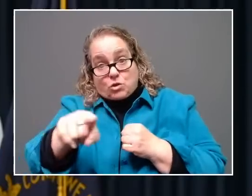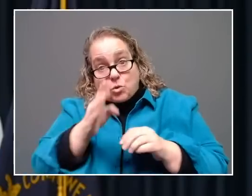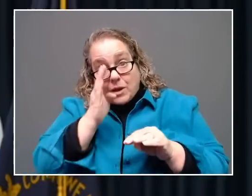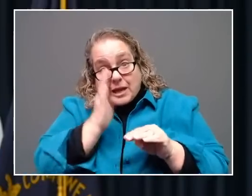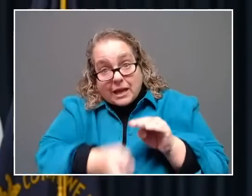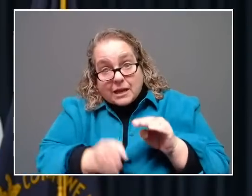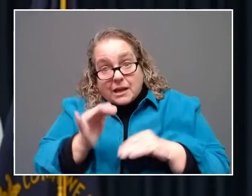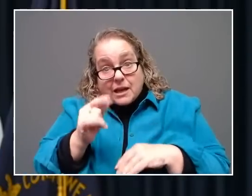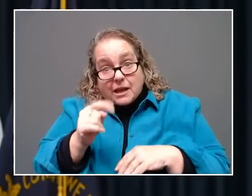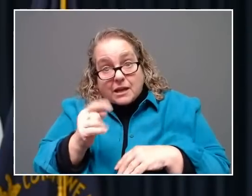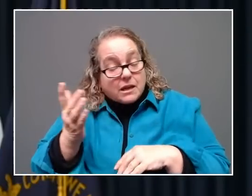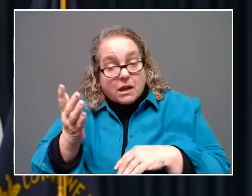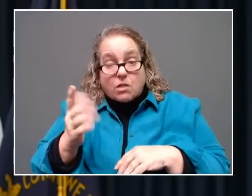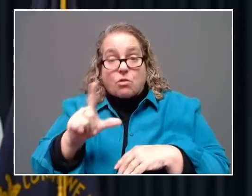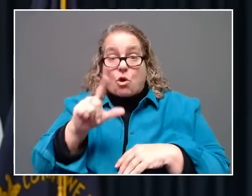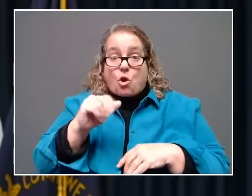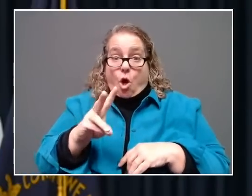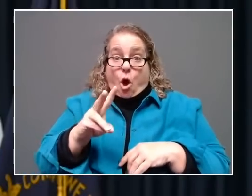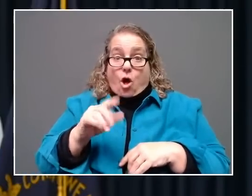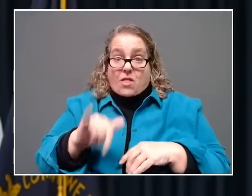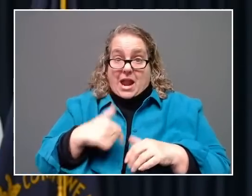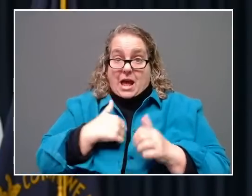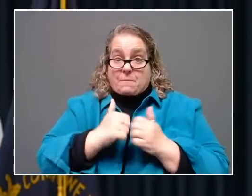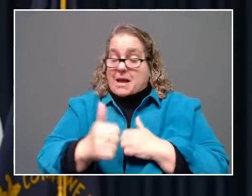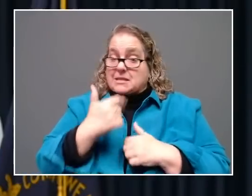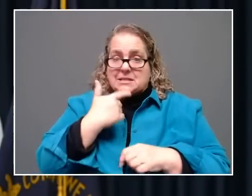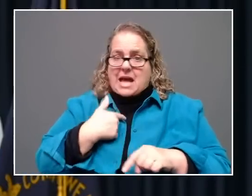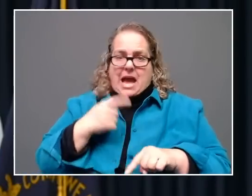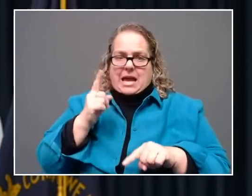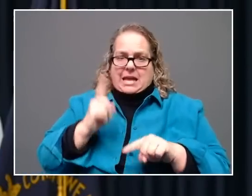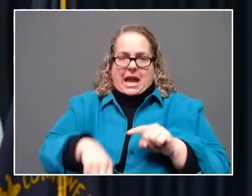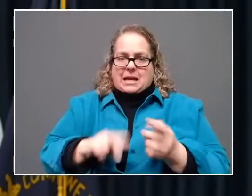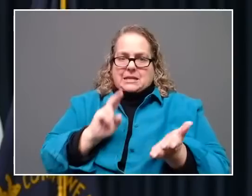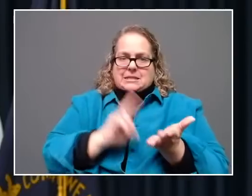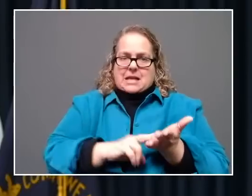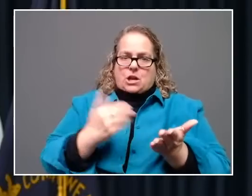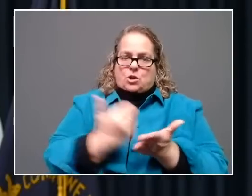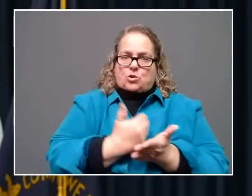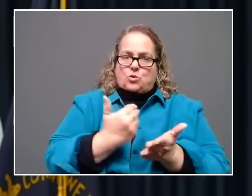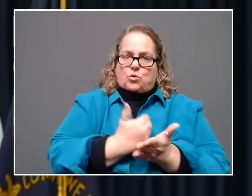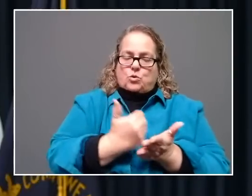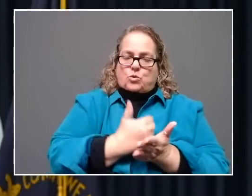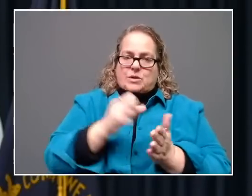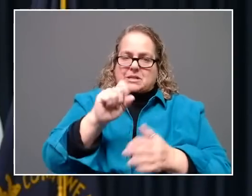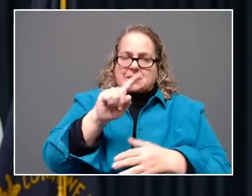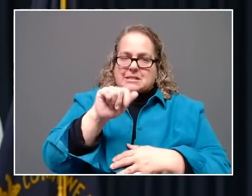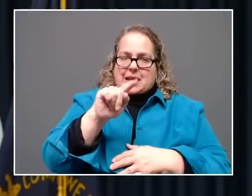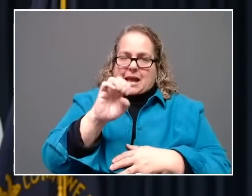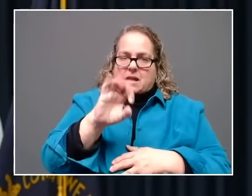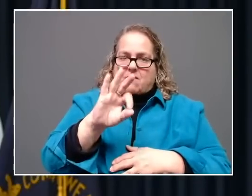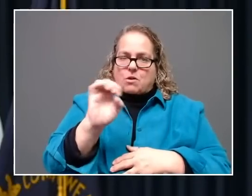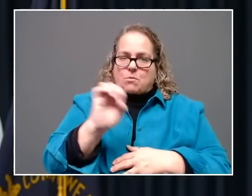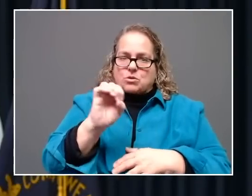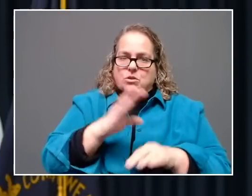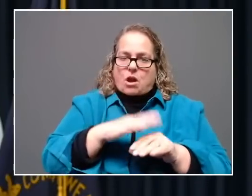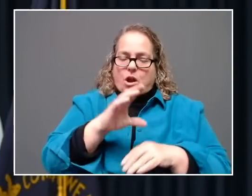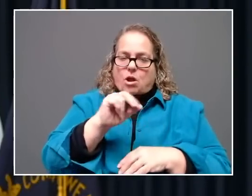can't sign a new state of emergency on COVID or anything related to it.